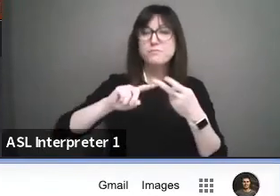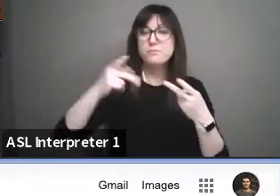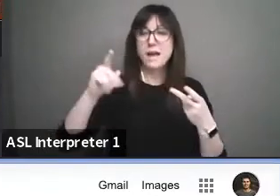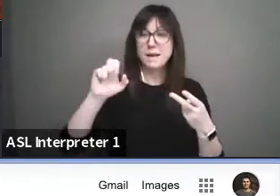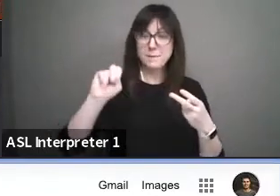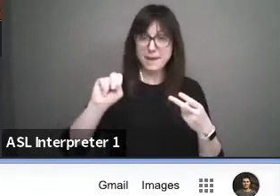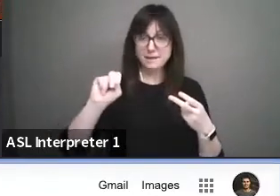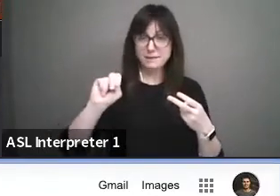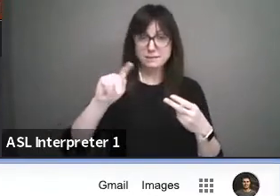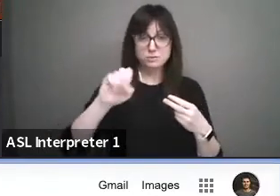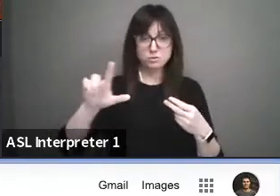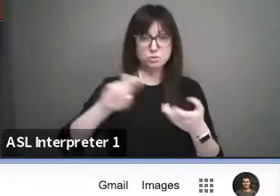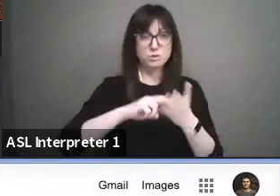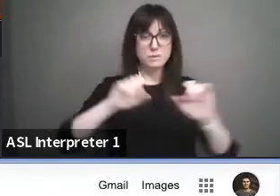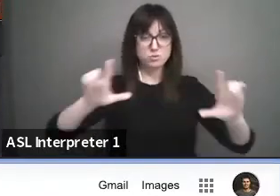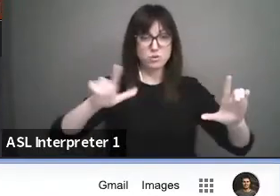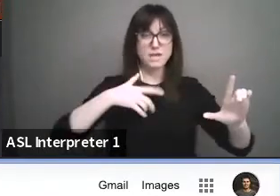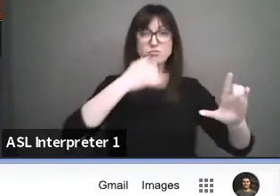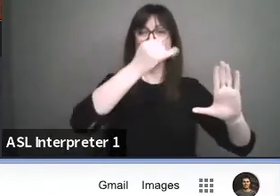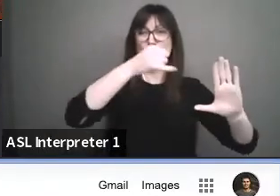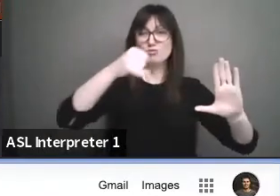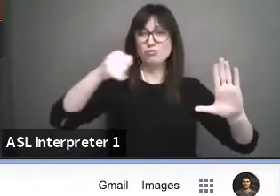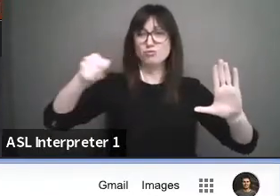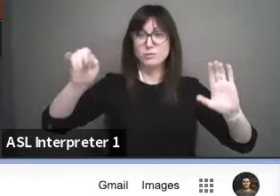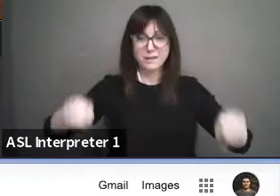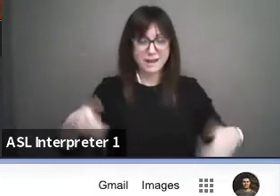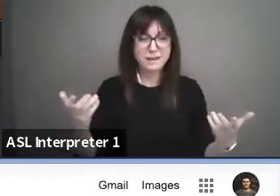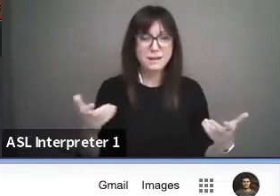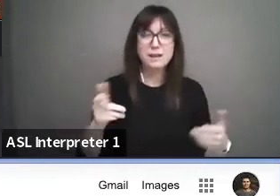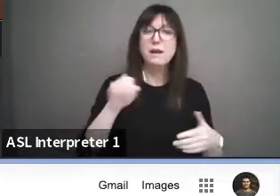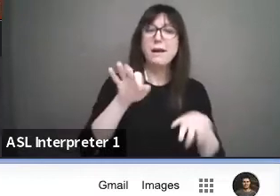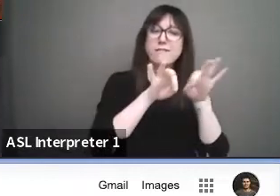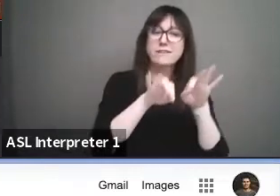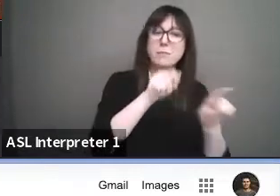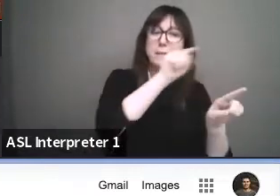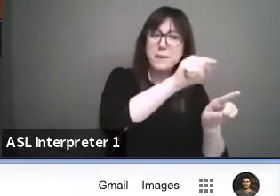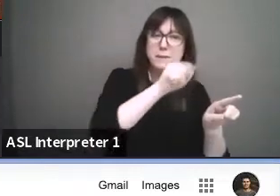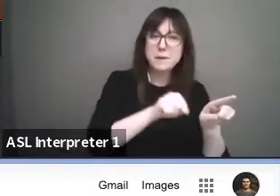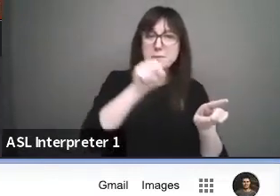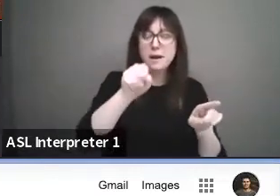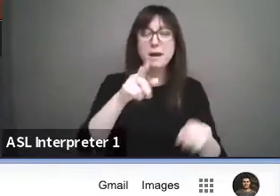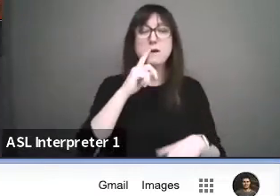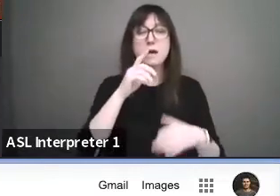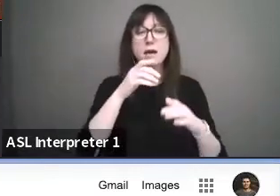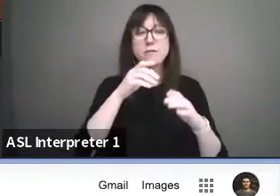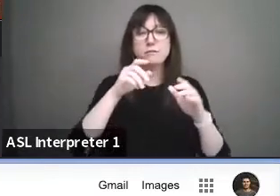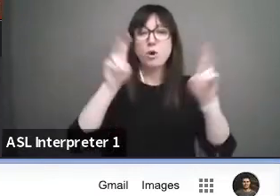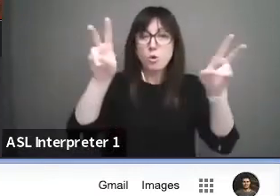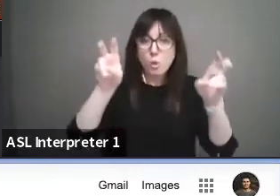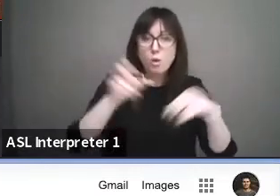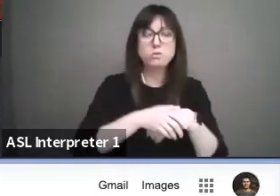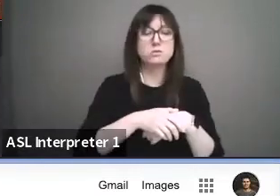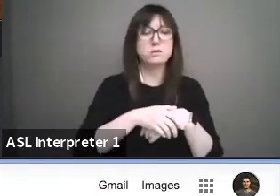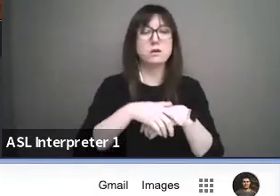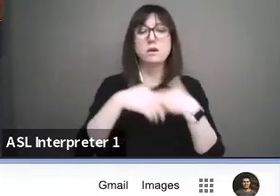to draw on the screen. So this is perfect for going over documentation, quotes, onboarding, etc. When